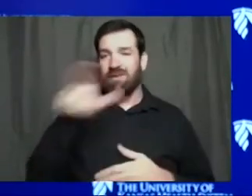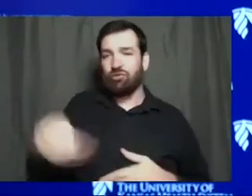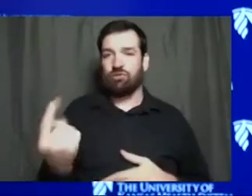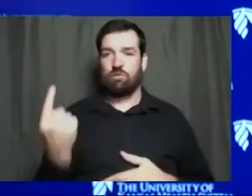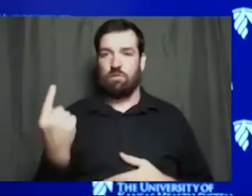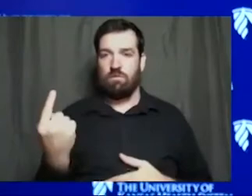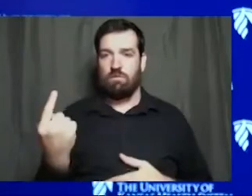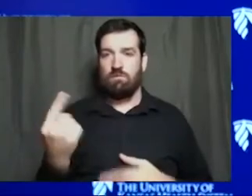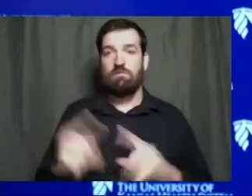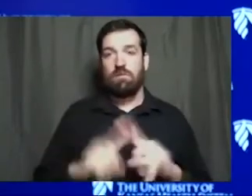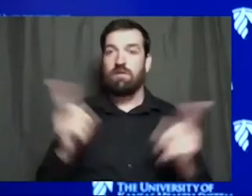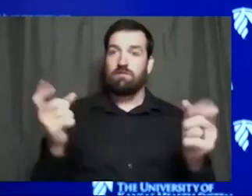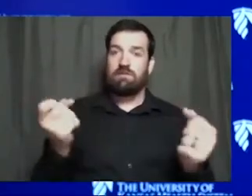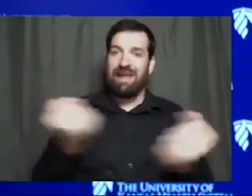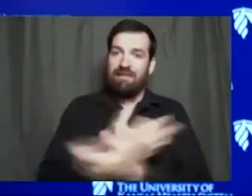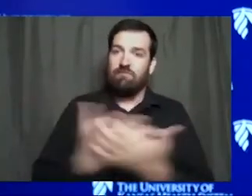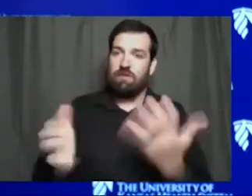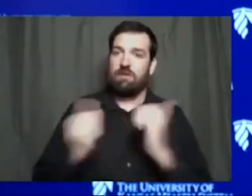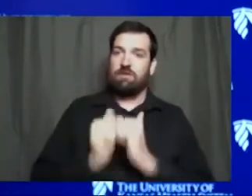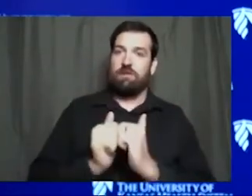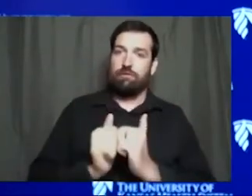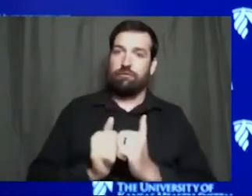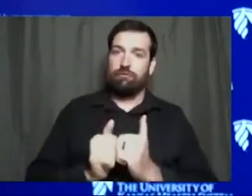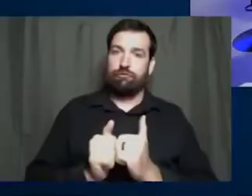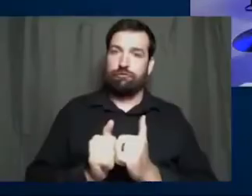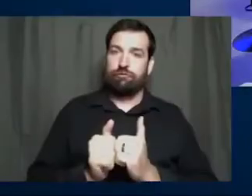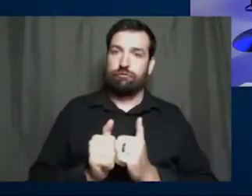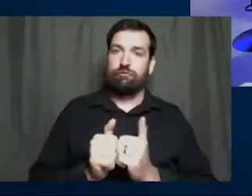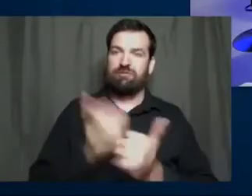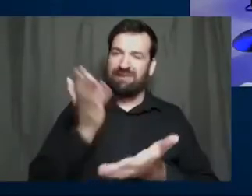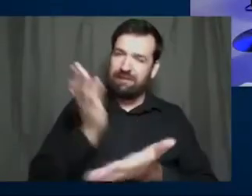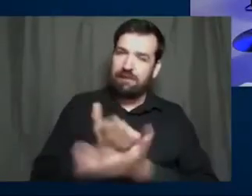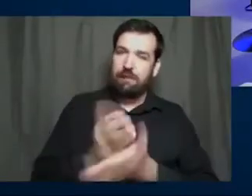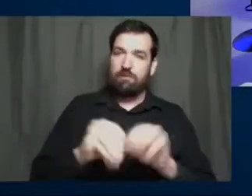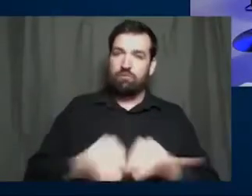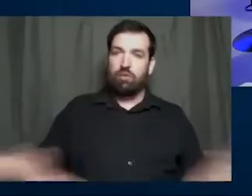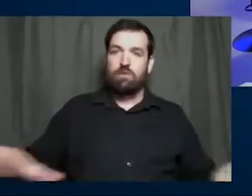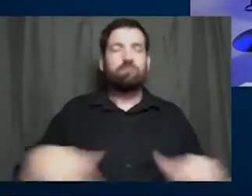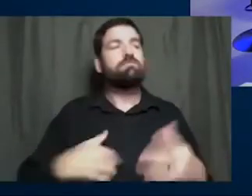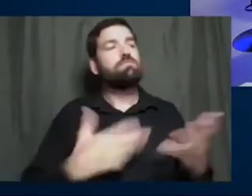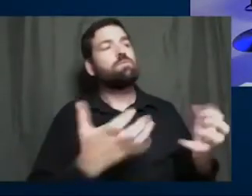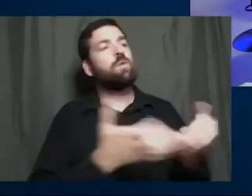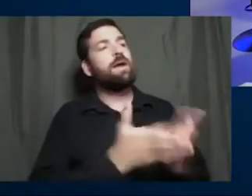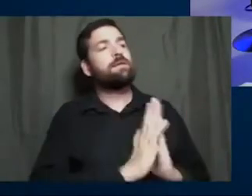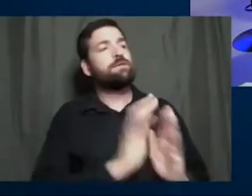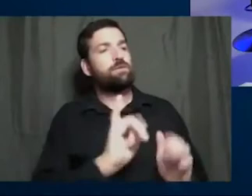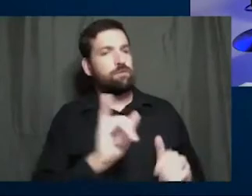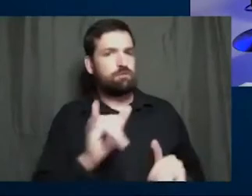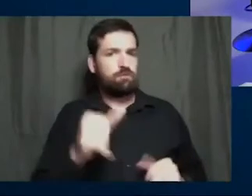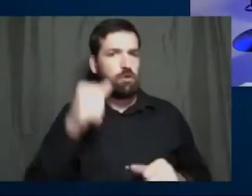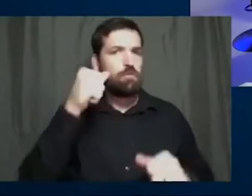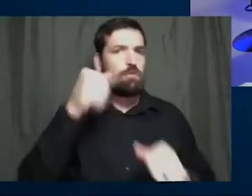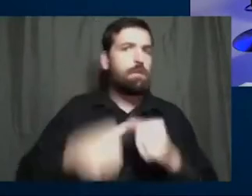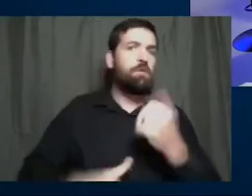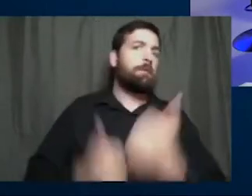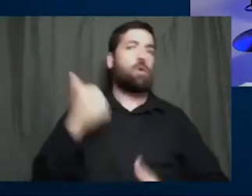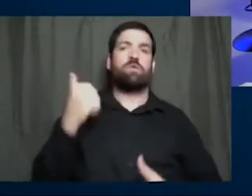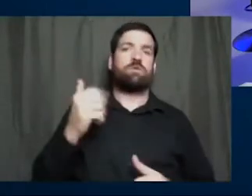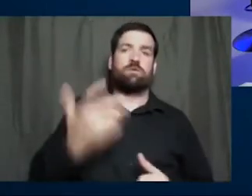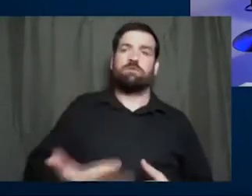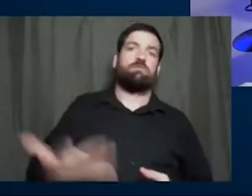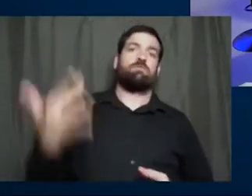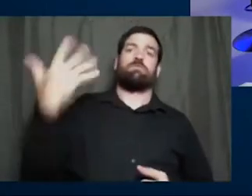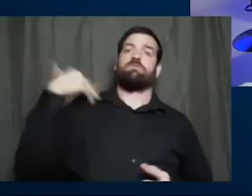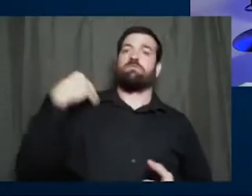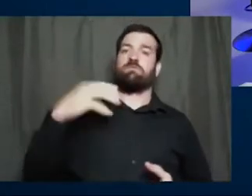everything together to be able to stop the spread of this disease. I have to ask you also, what do you remember most from just those early images of COVID, New York City,